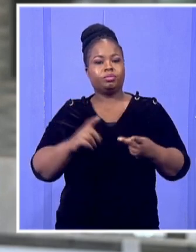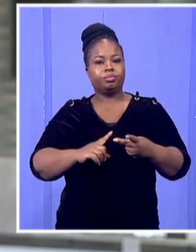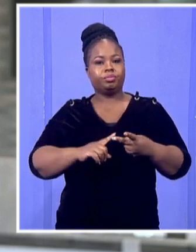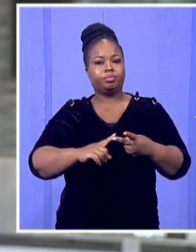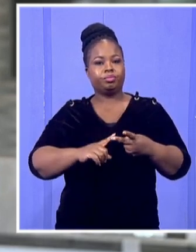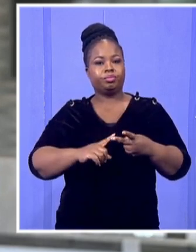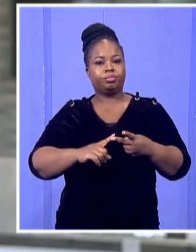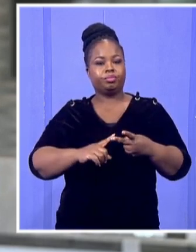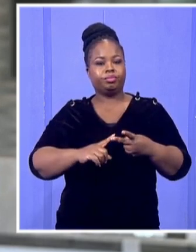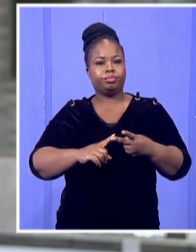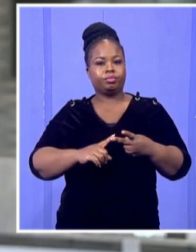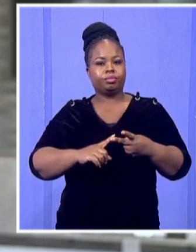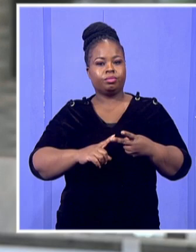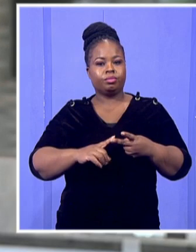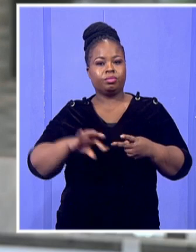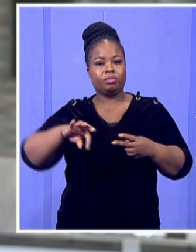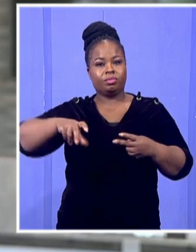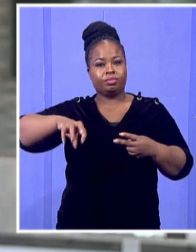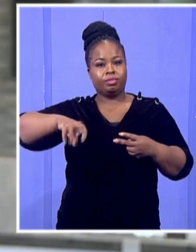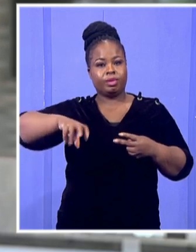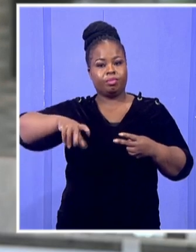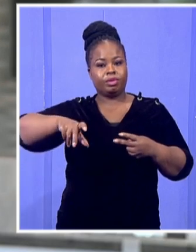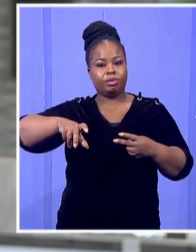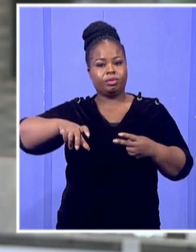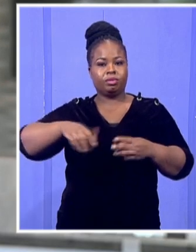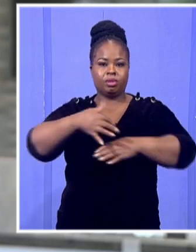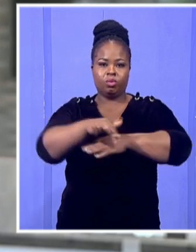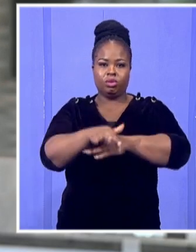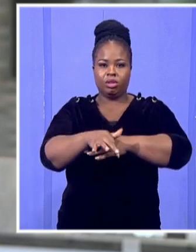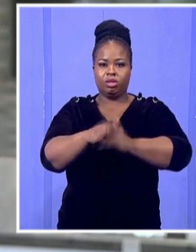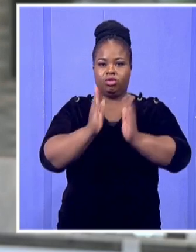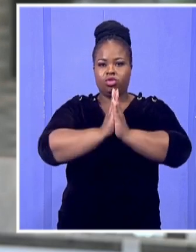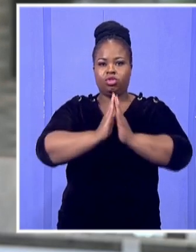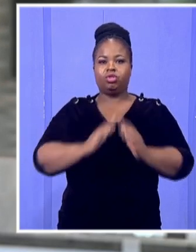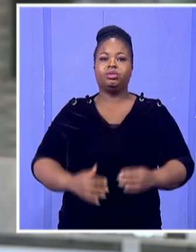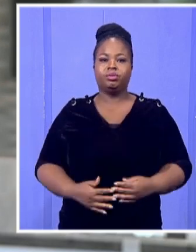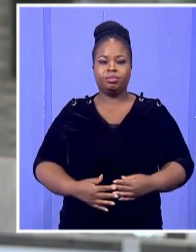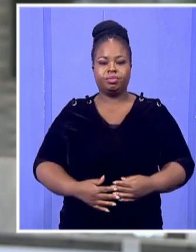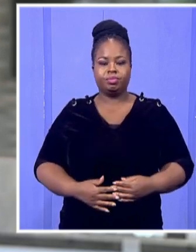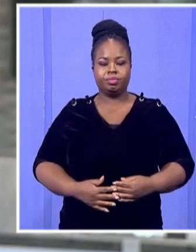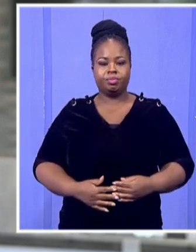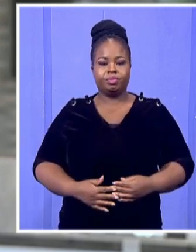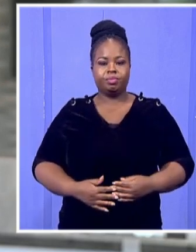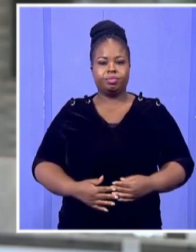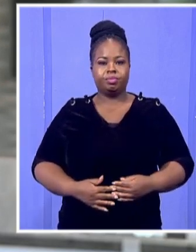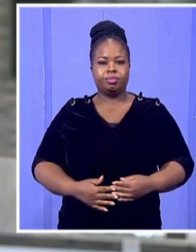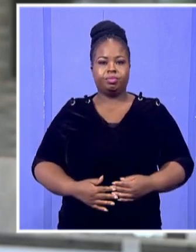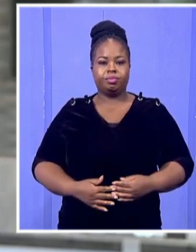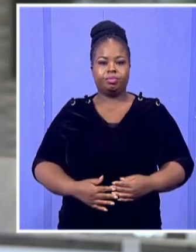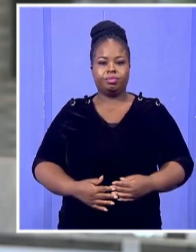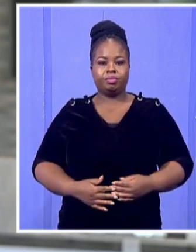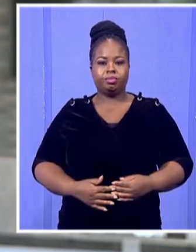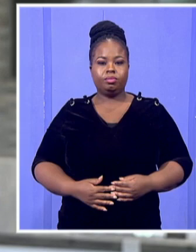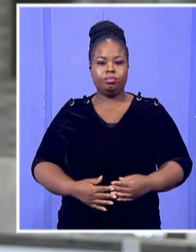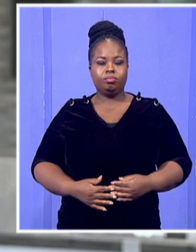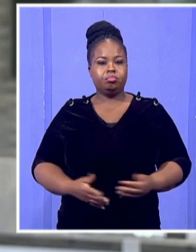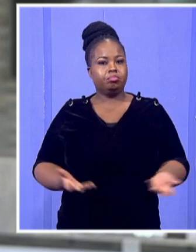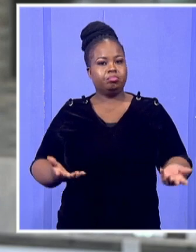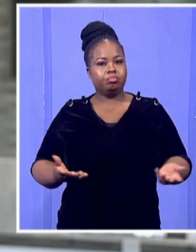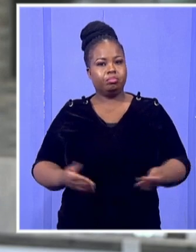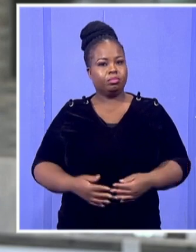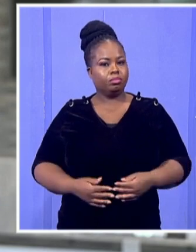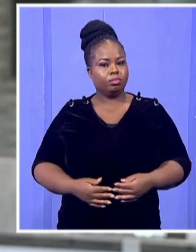steel taps outside the church, the wash trough. And when